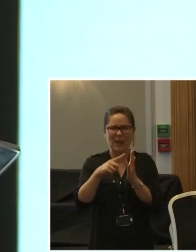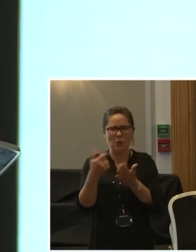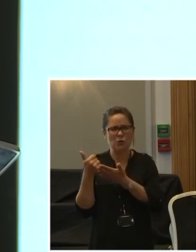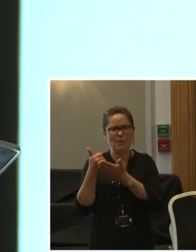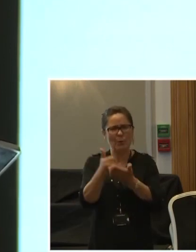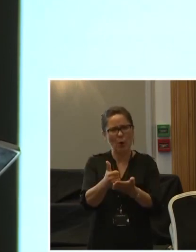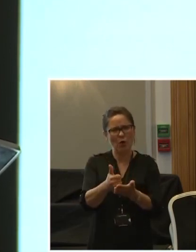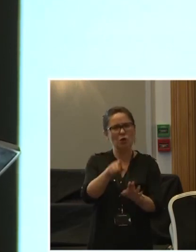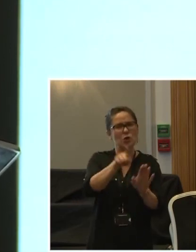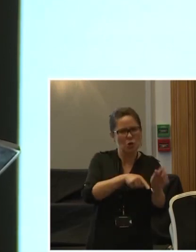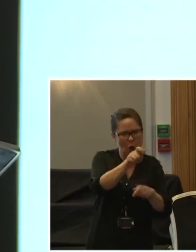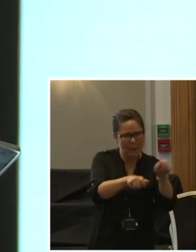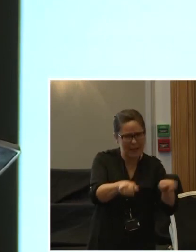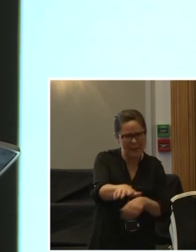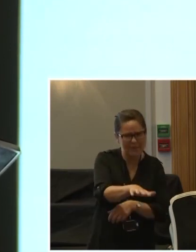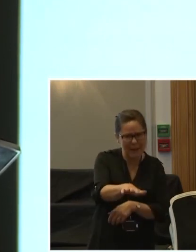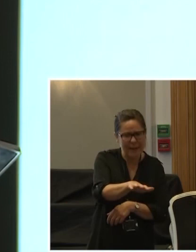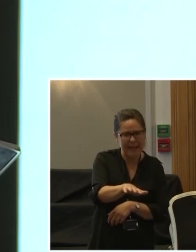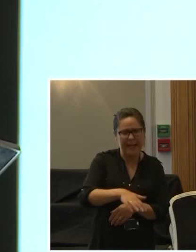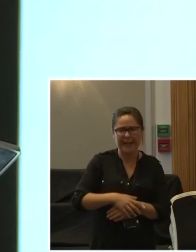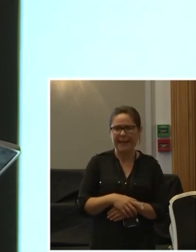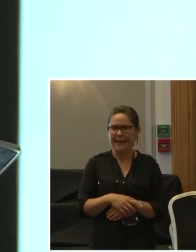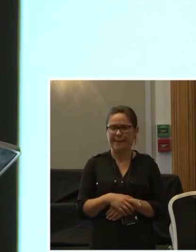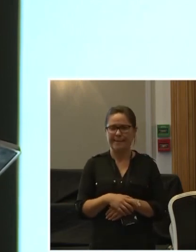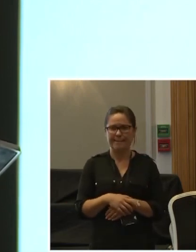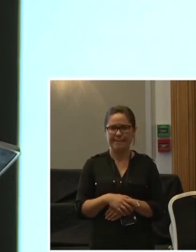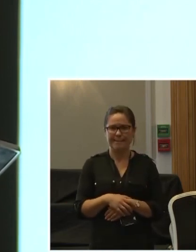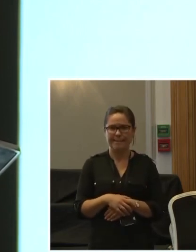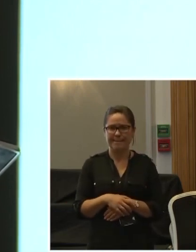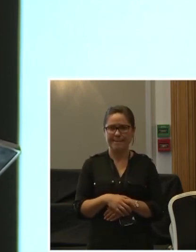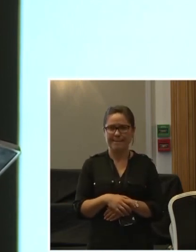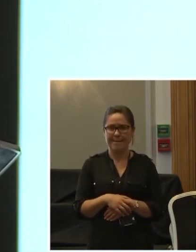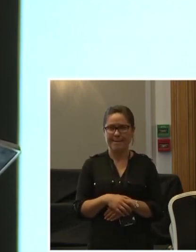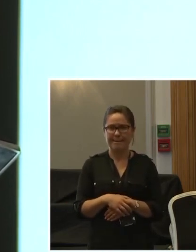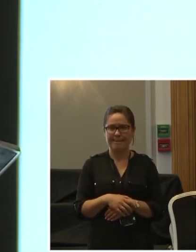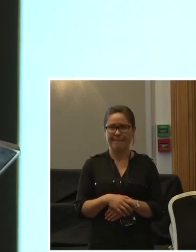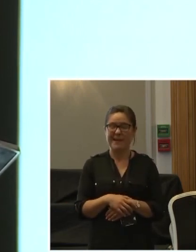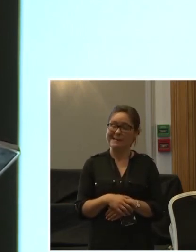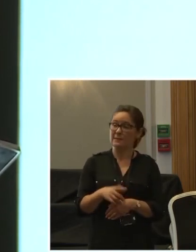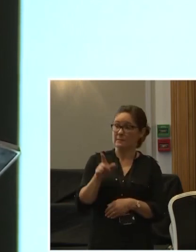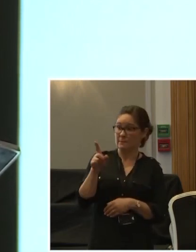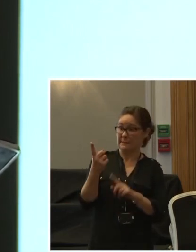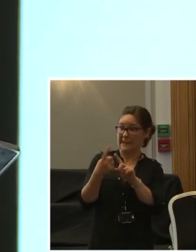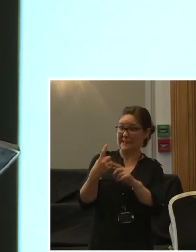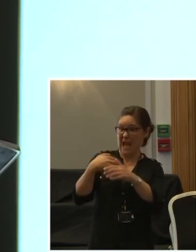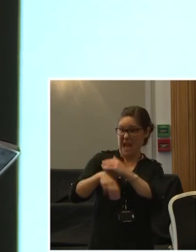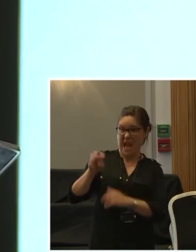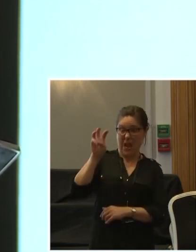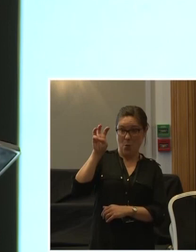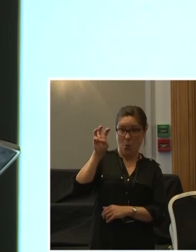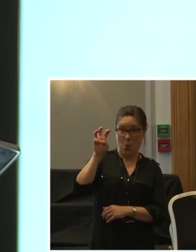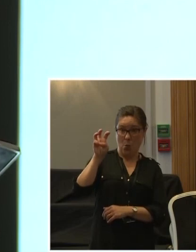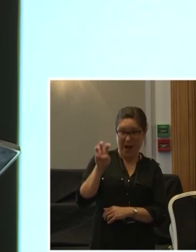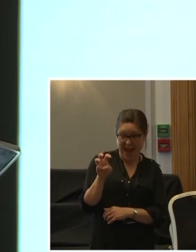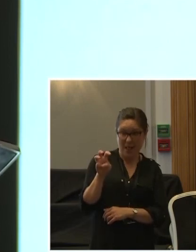answered by one of the ECLOs themselves. I know in Wales what the situation is. I don't know if that kind of